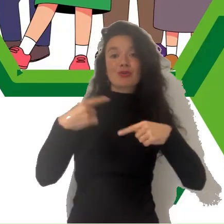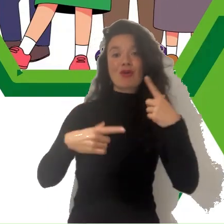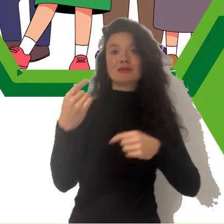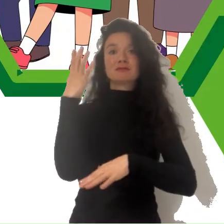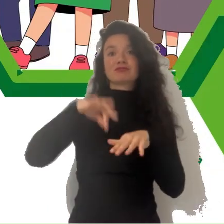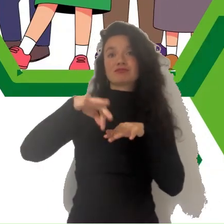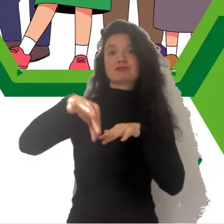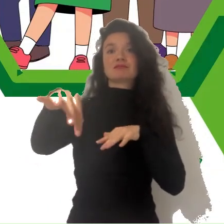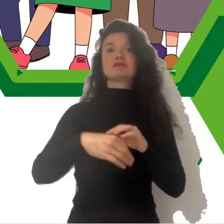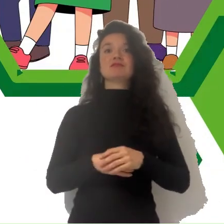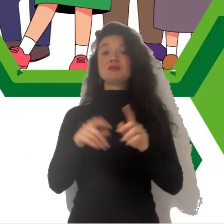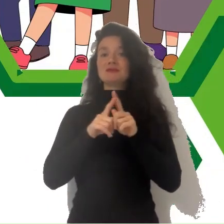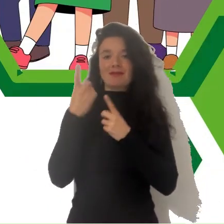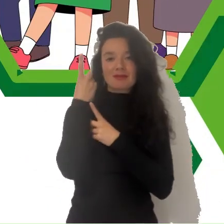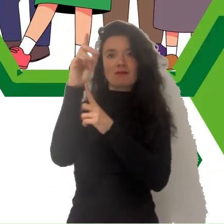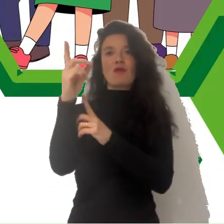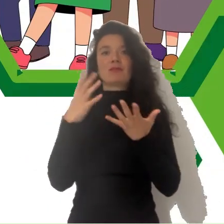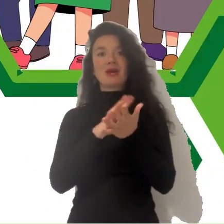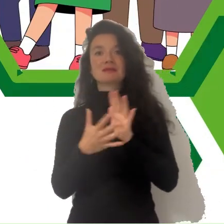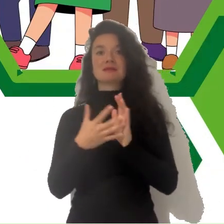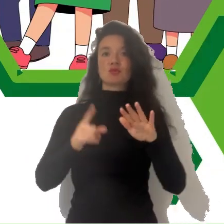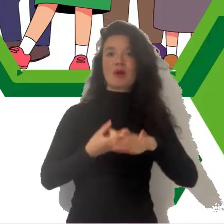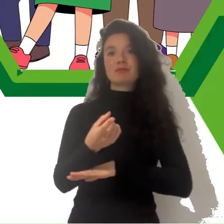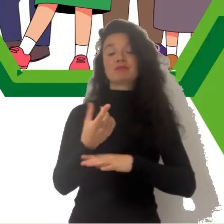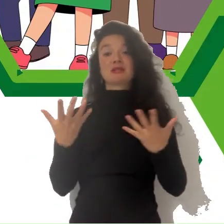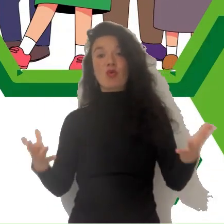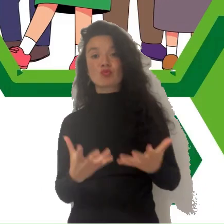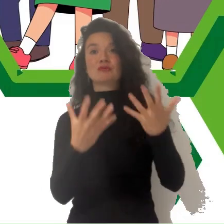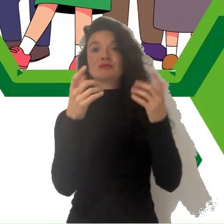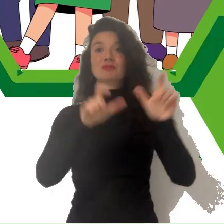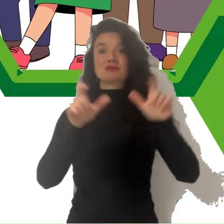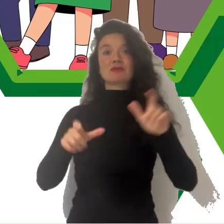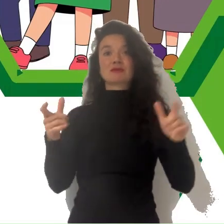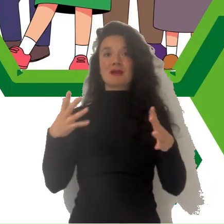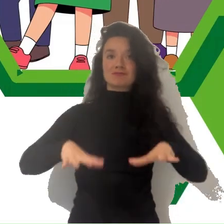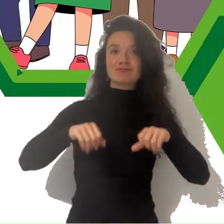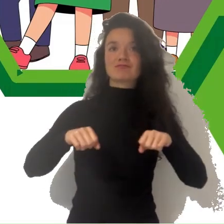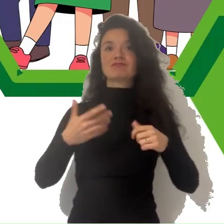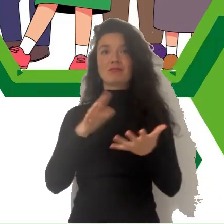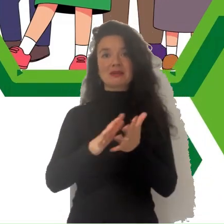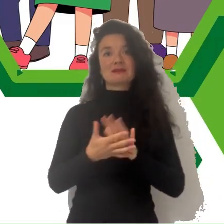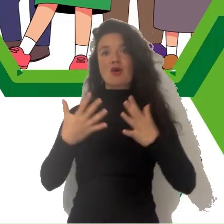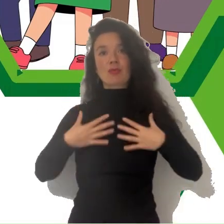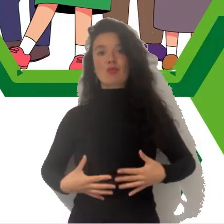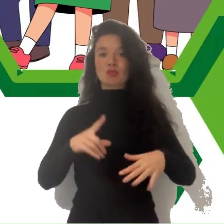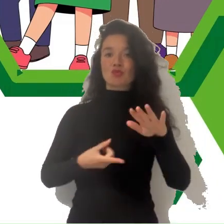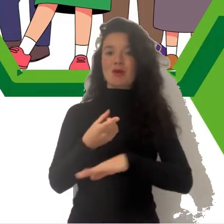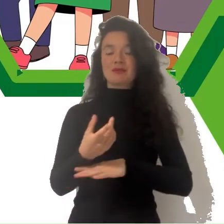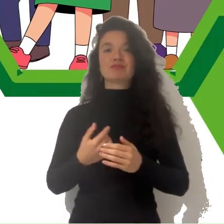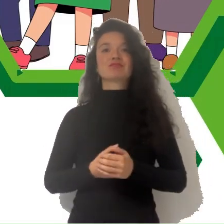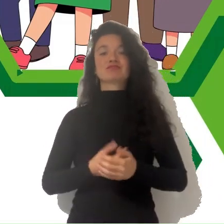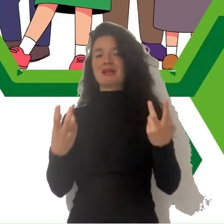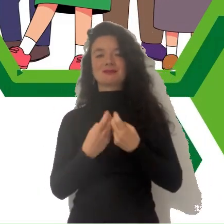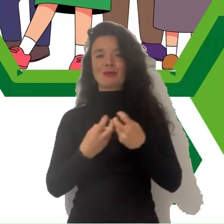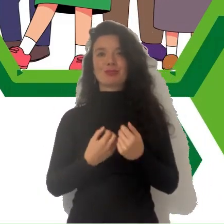you to protect nature and support healthier communities. Key actions include save energy